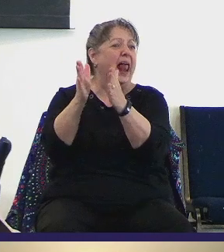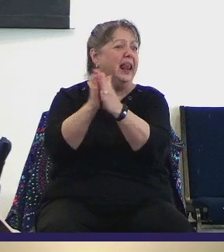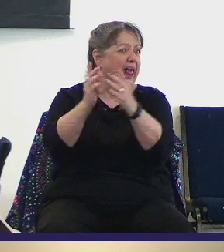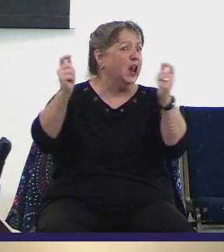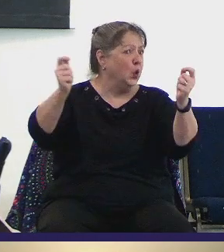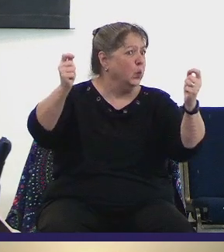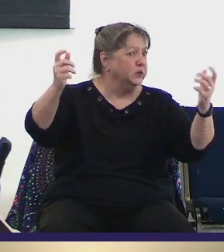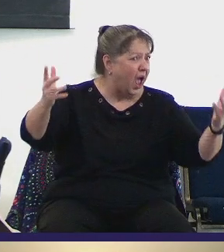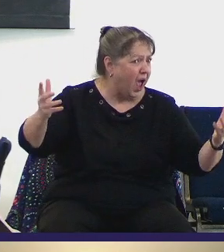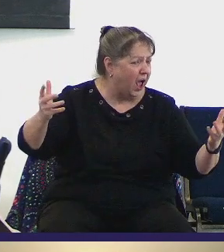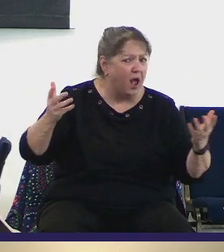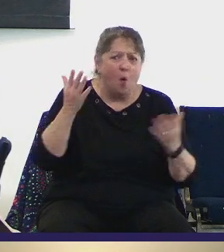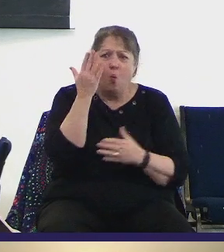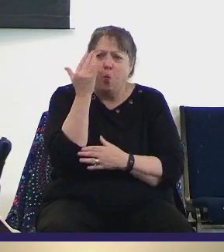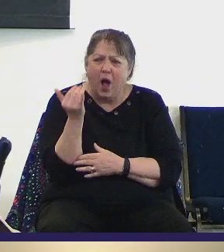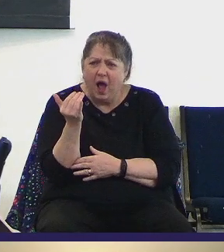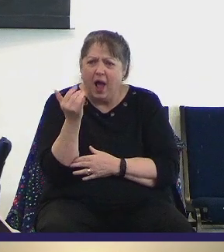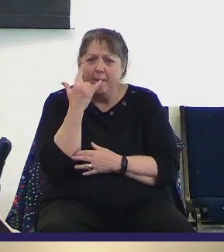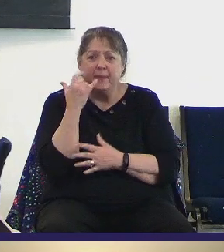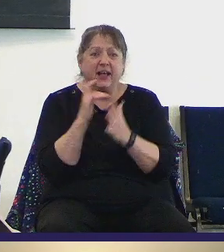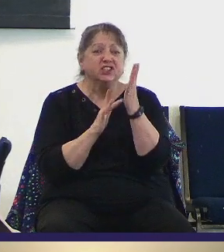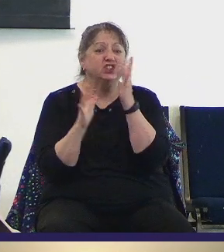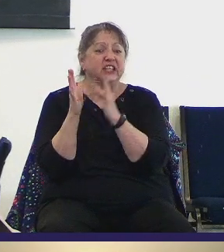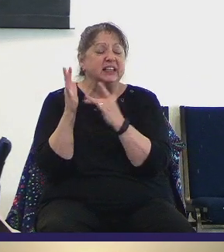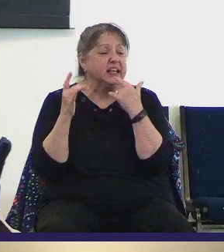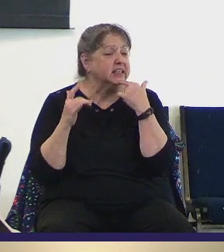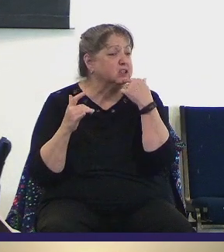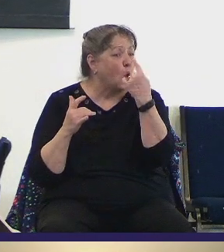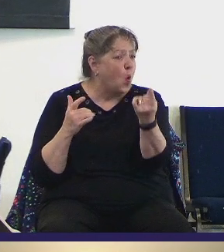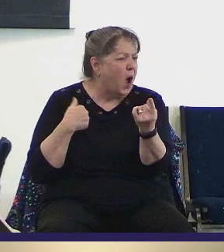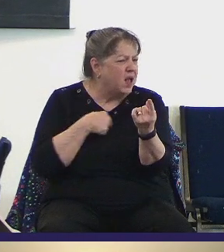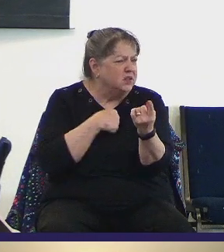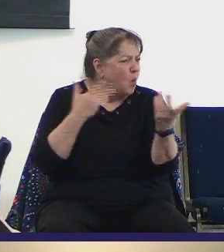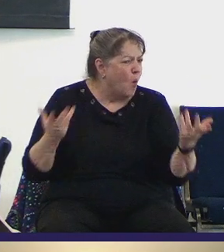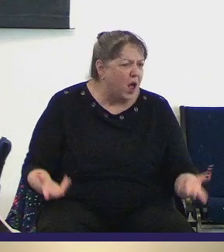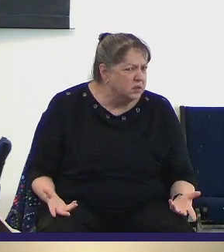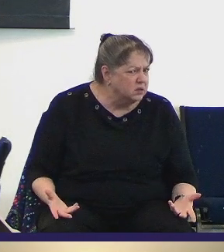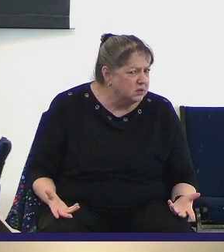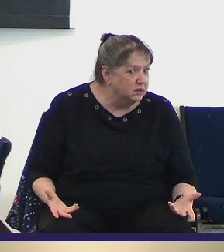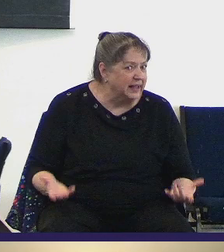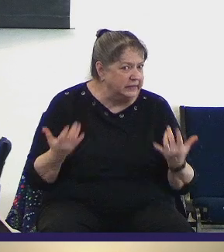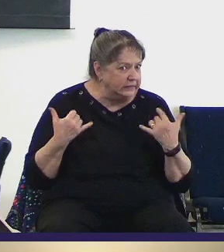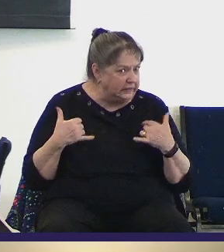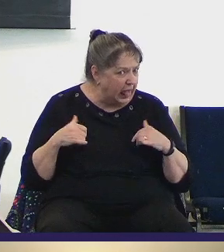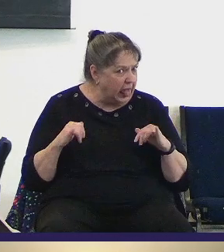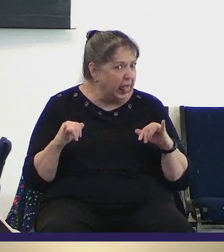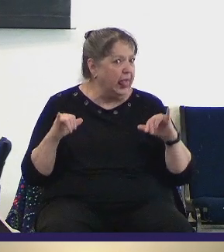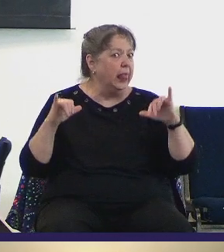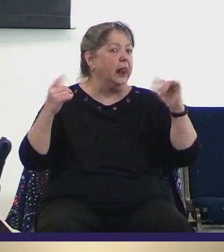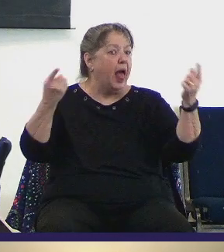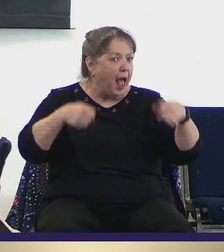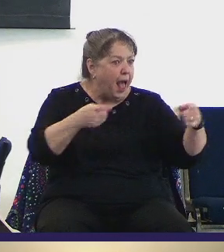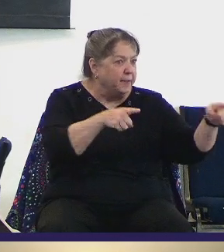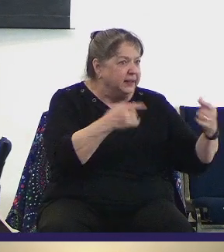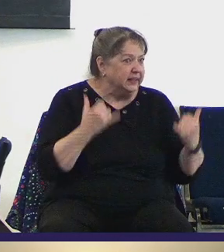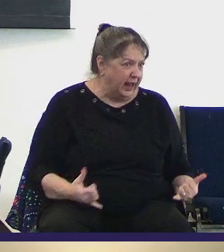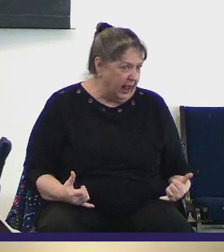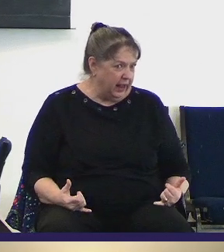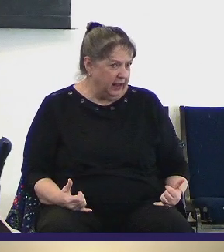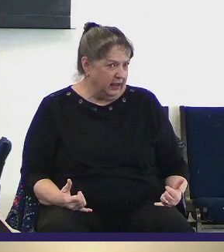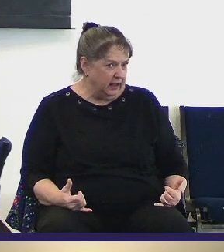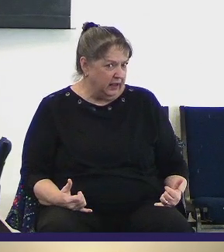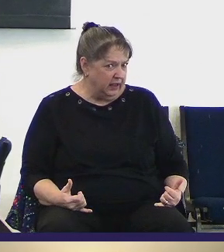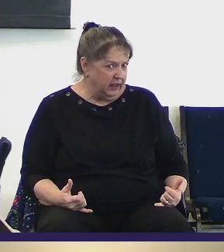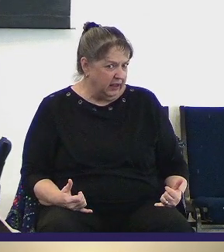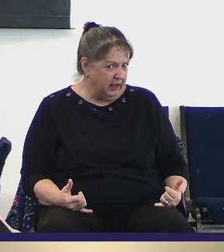one. Because his message that he left for us to share is still being used today. And it's still having the same impact